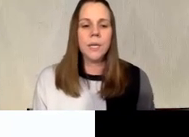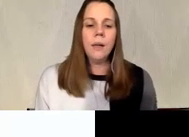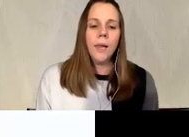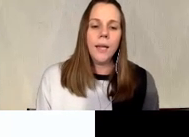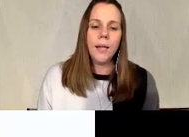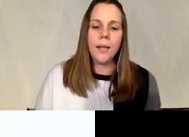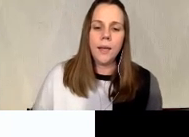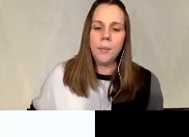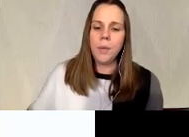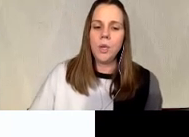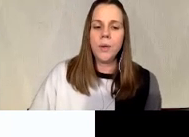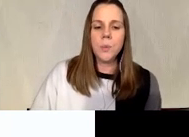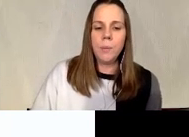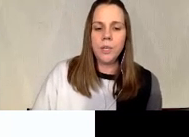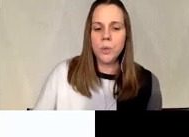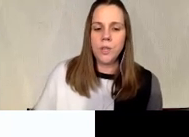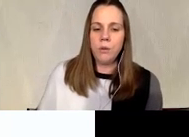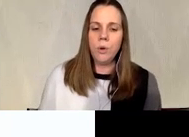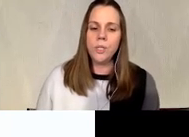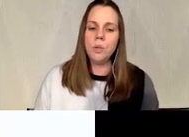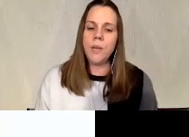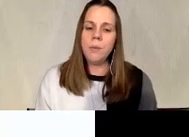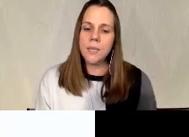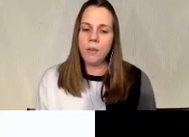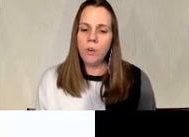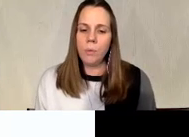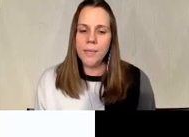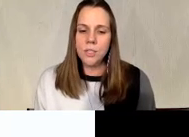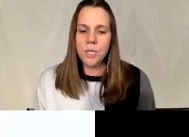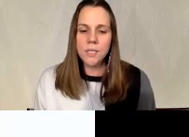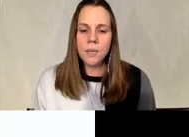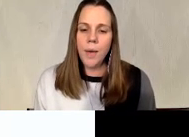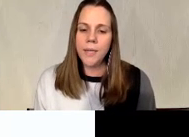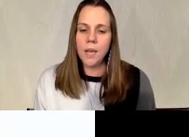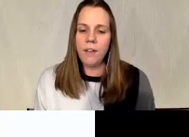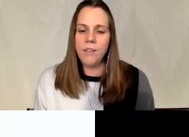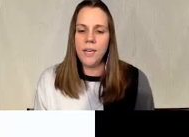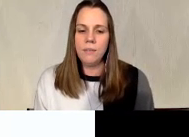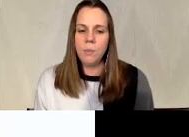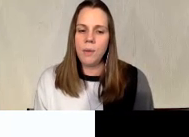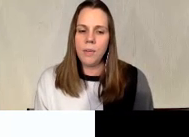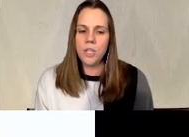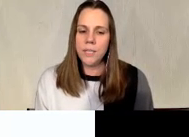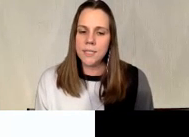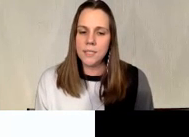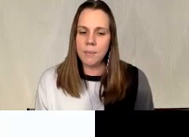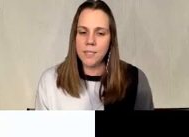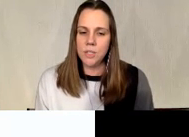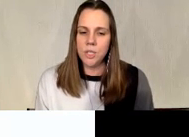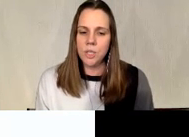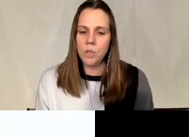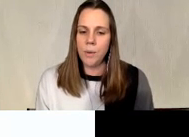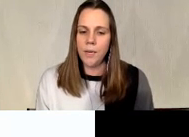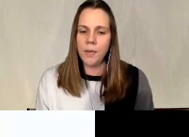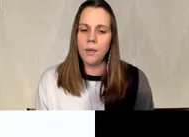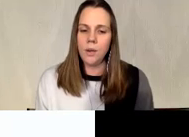use. You also want to make sure that you notice your baby's nonverbal messages. Pause often and give your baby a chance to send